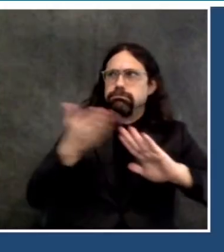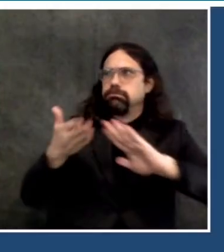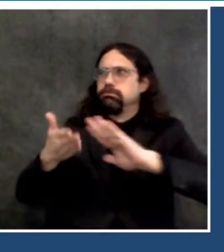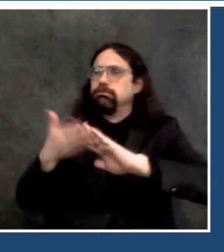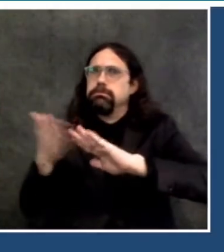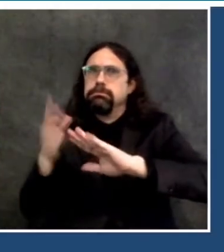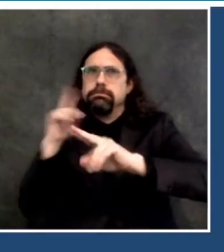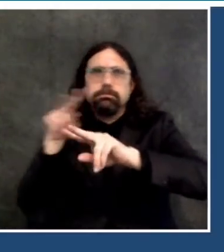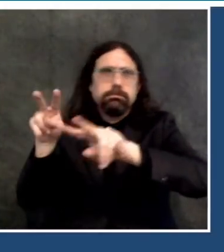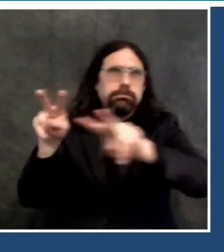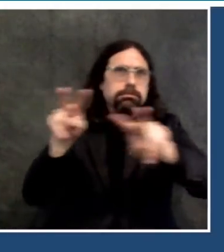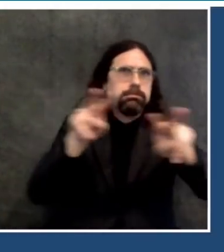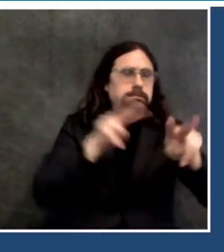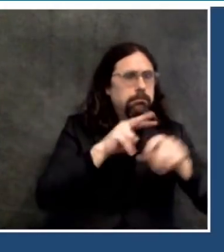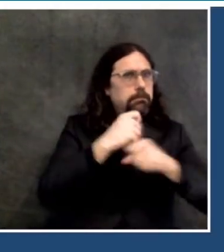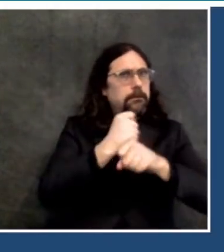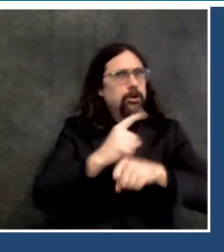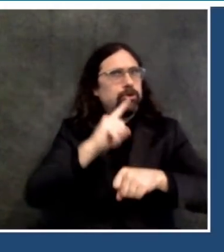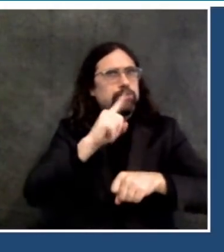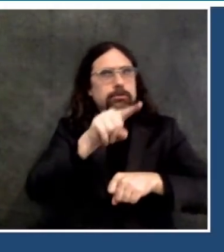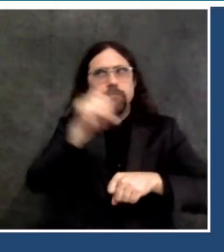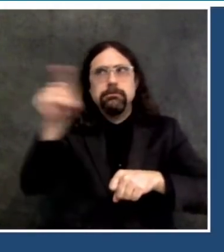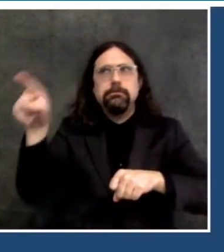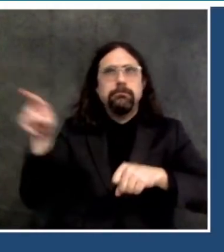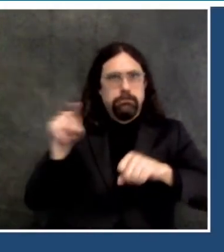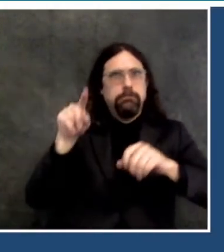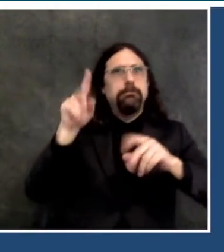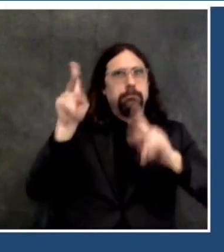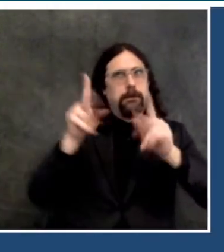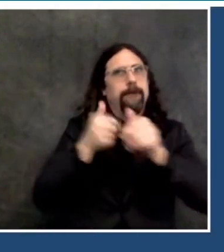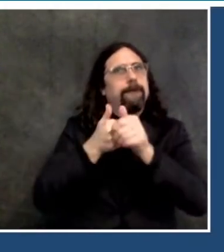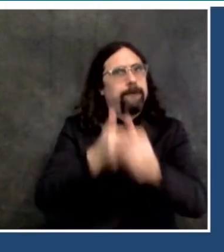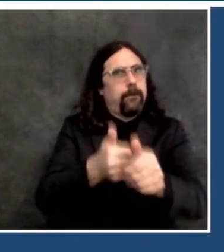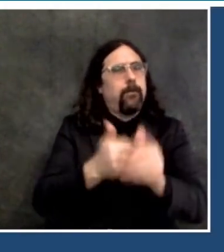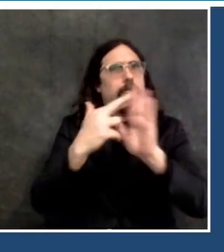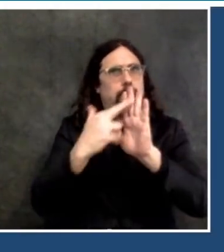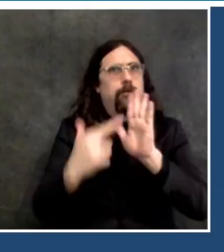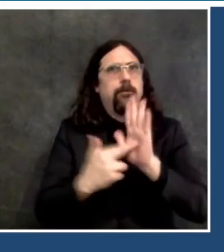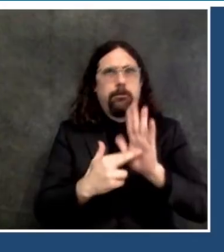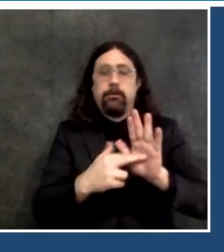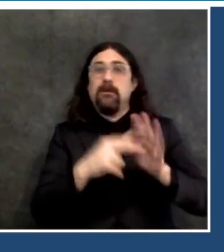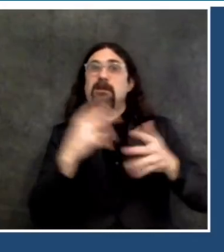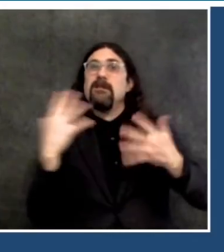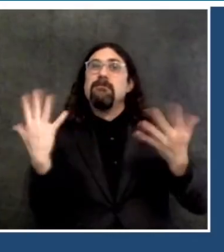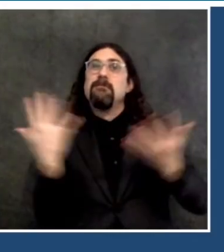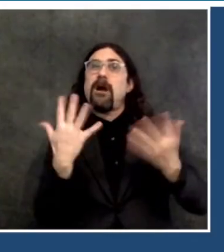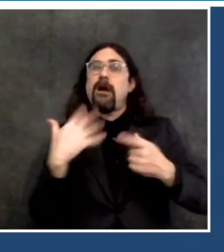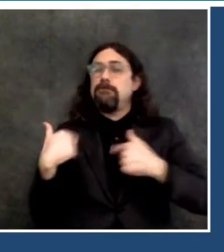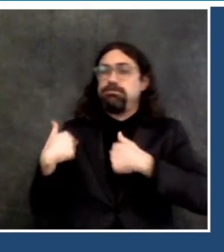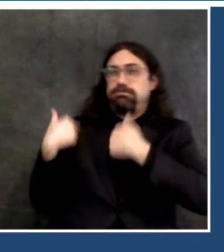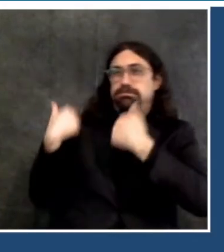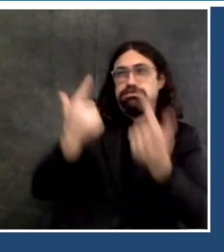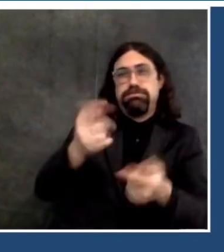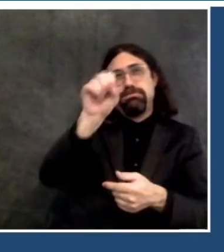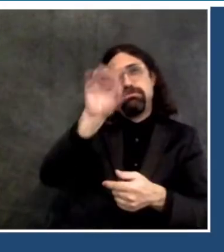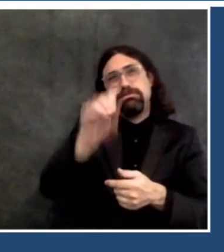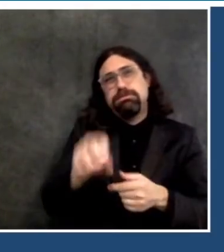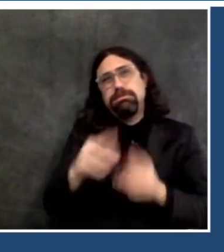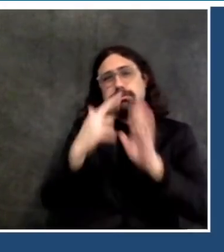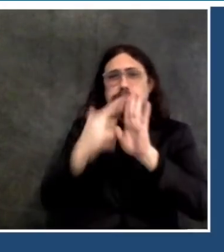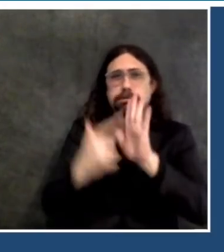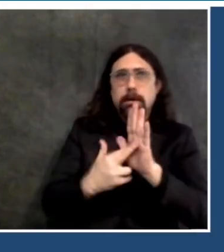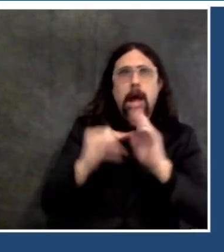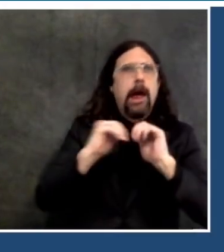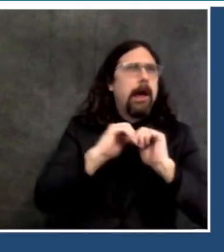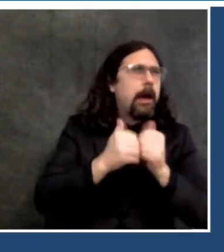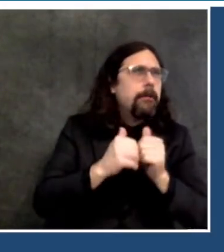social distancing. So all of that is just as important as it was before. But now we're adding a new